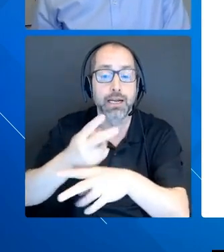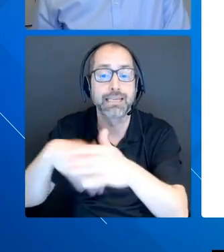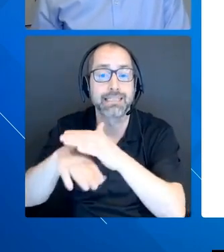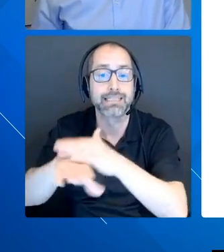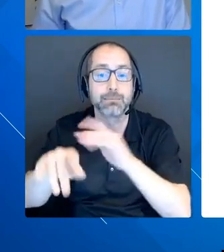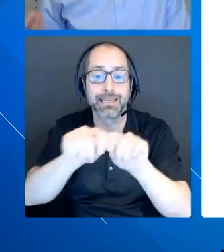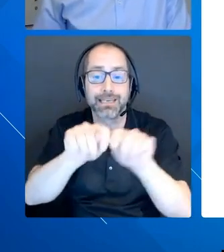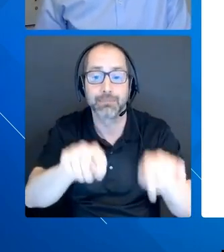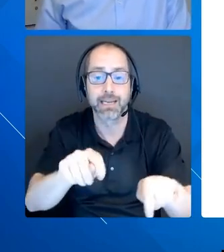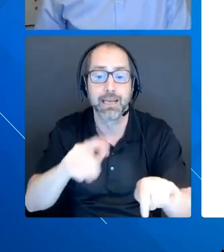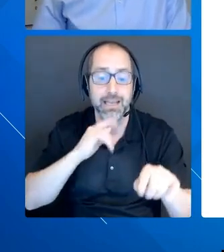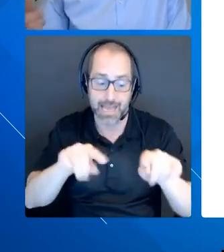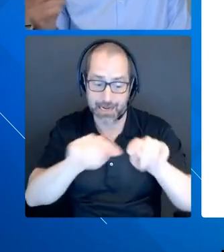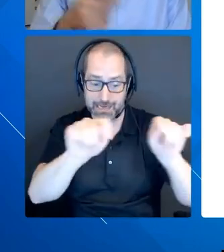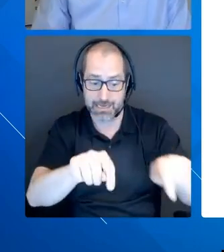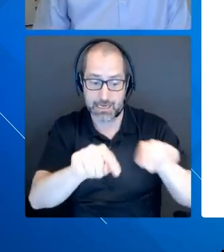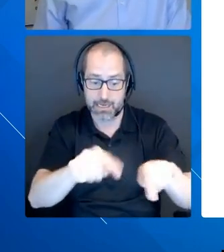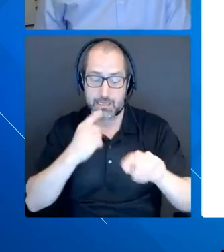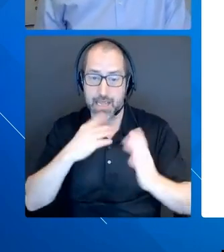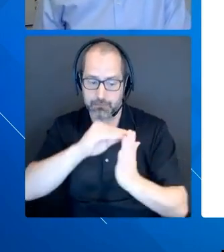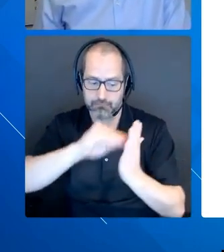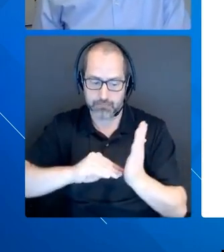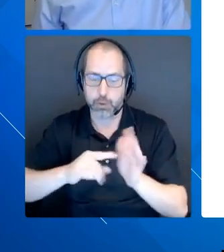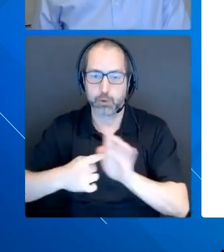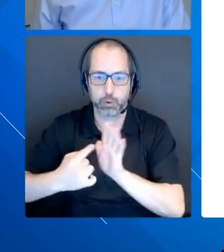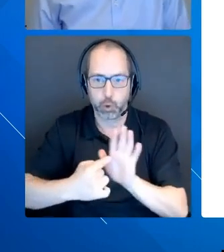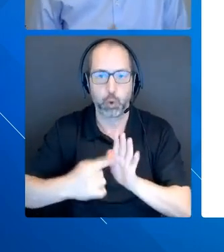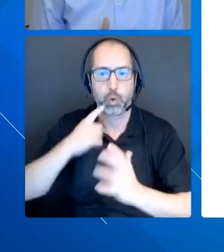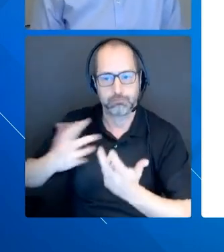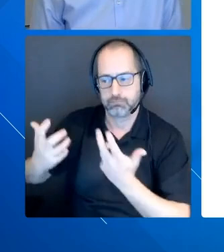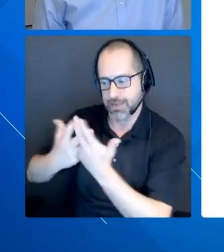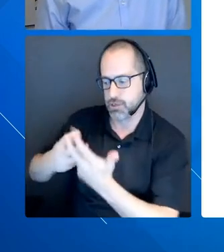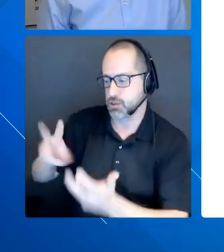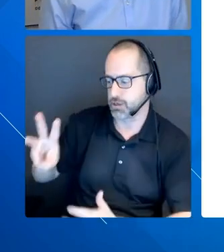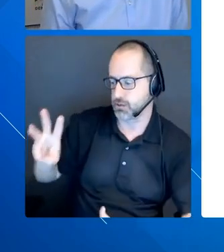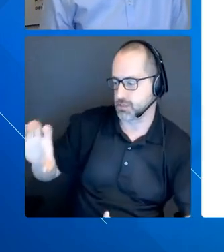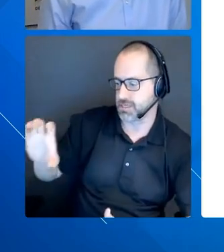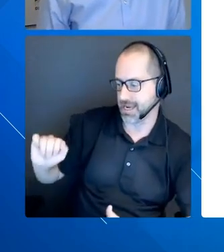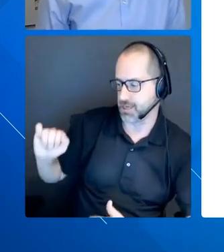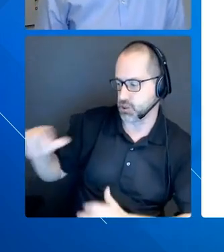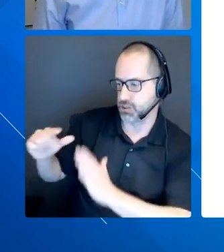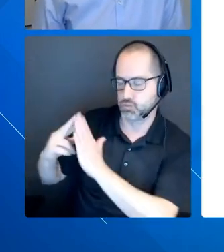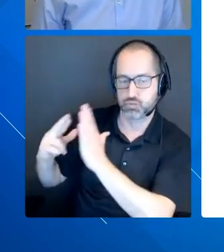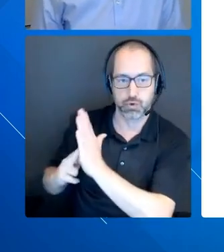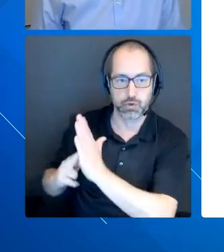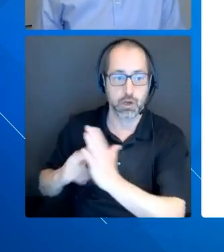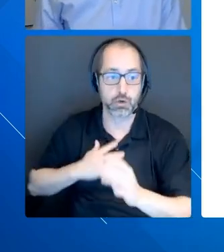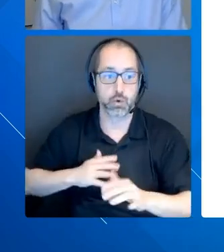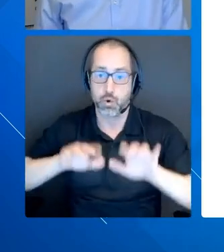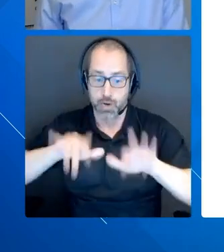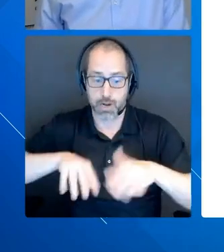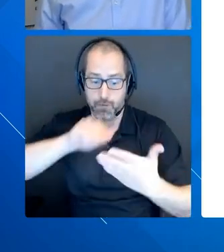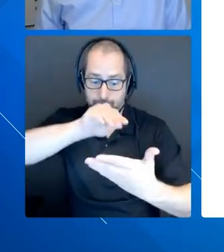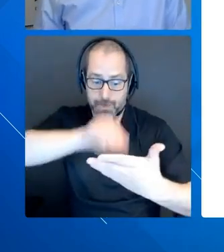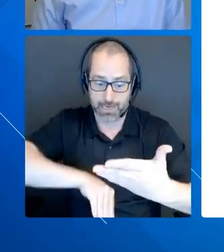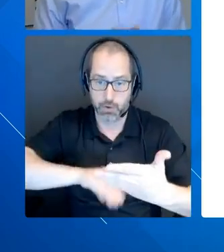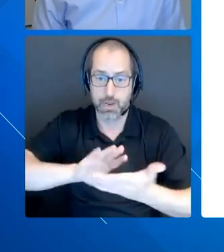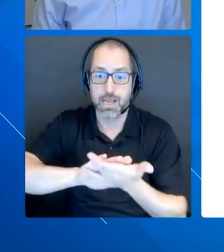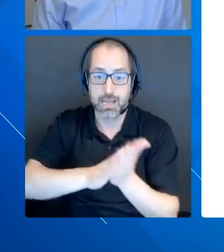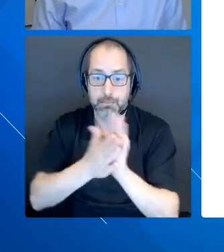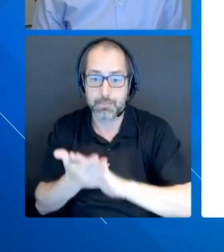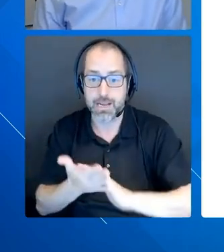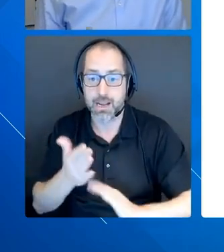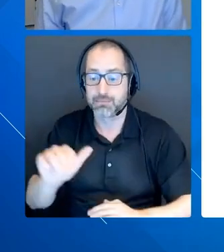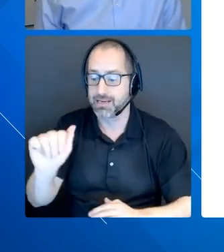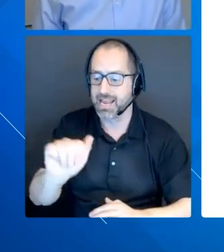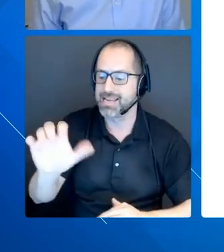It's a document companies use to state their level of compliance to those WCAG guidelines. Once it's filled out, it technically becomes an